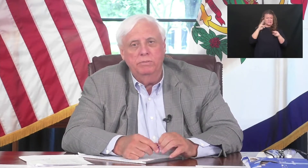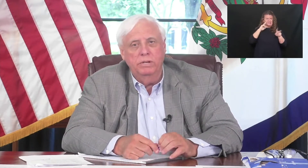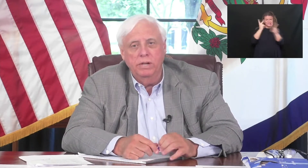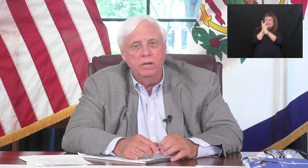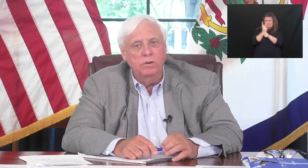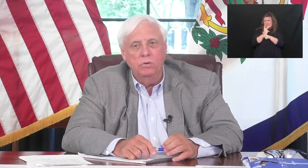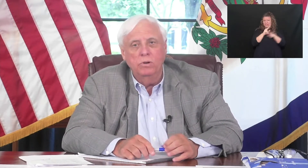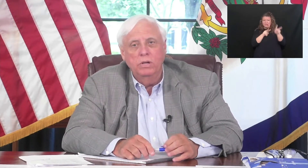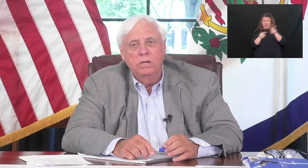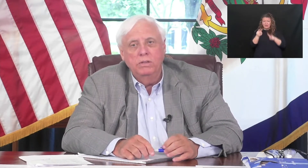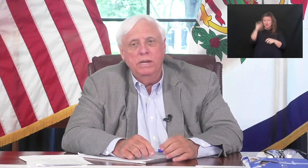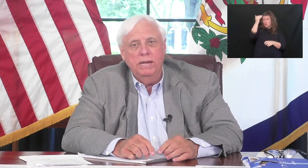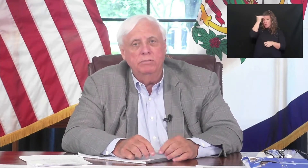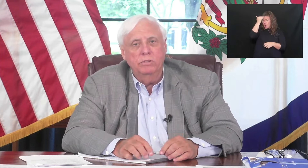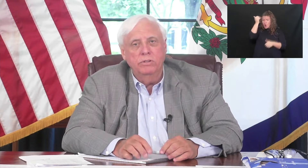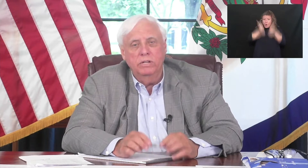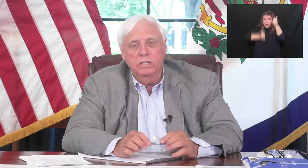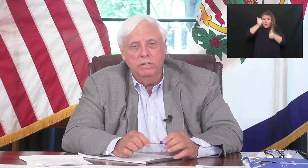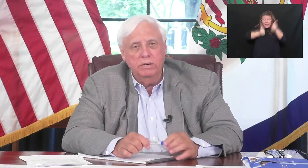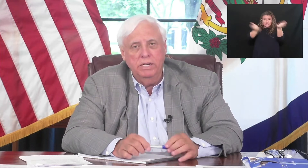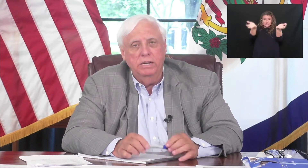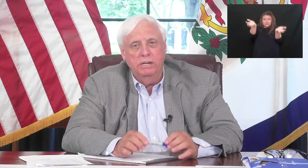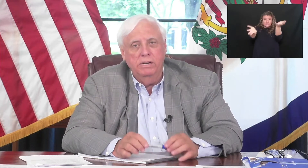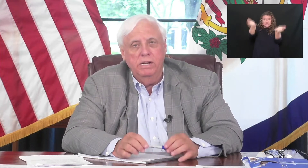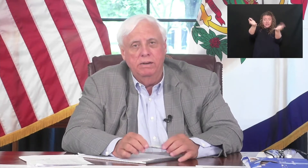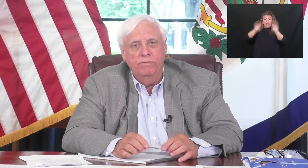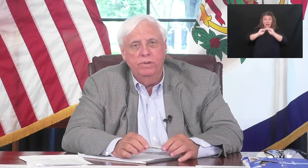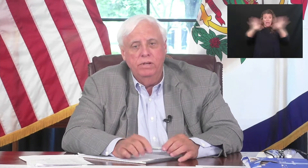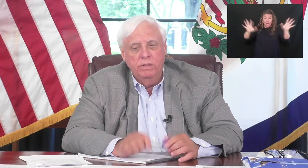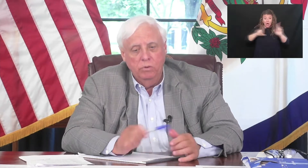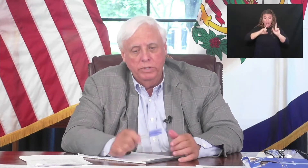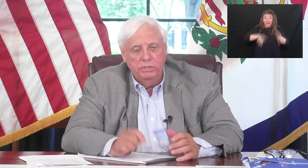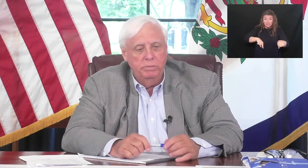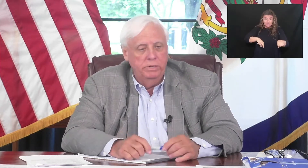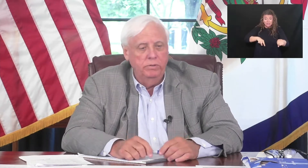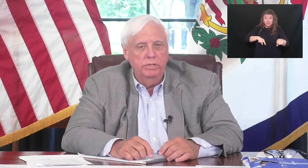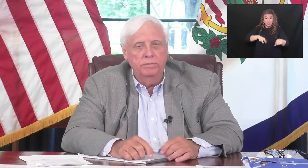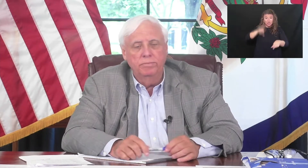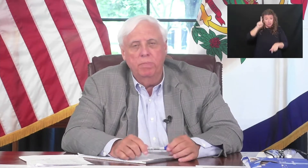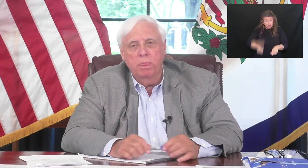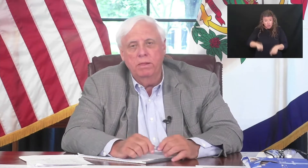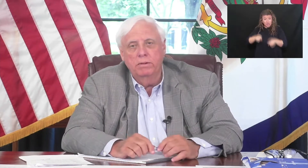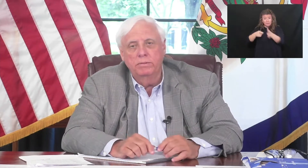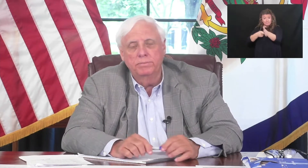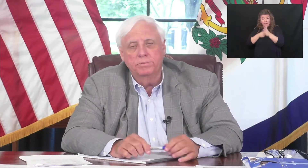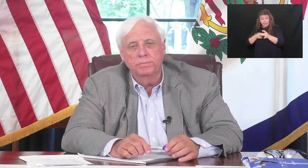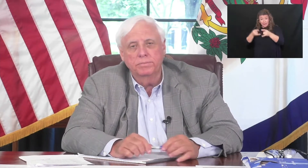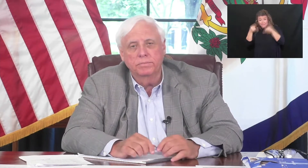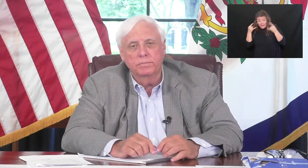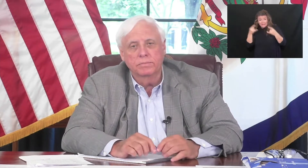too much of a toss-up to know that absolutely clear-cut enough that we should be doing it.